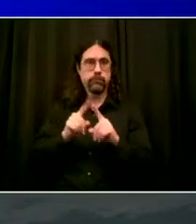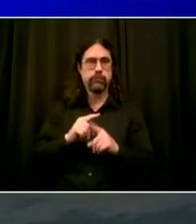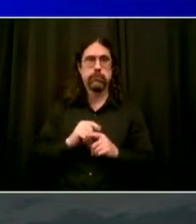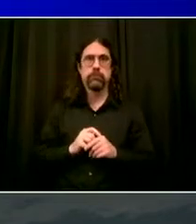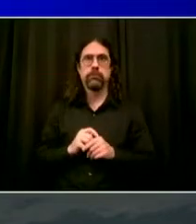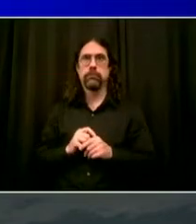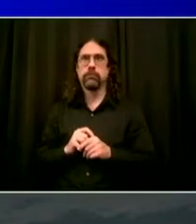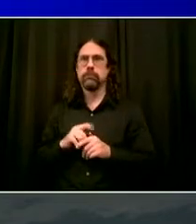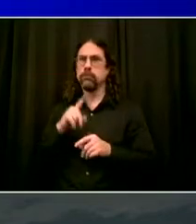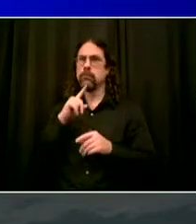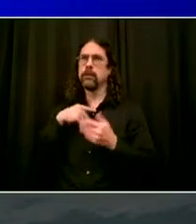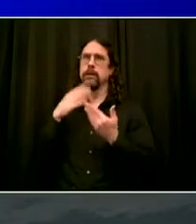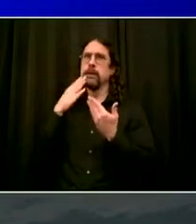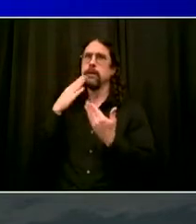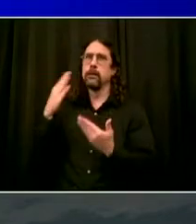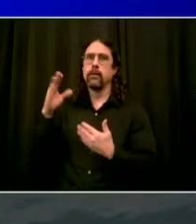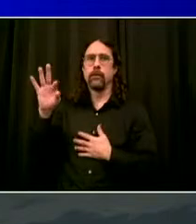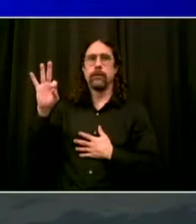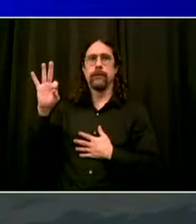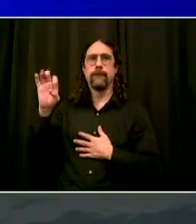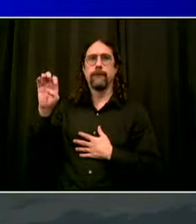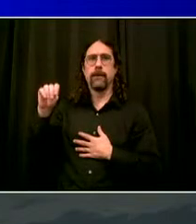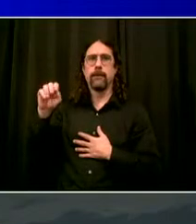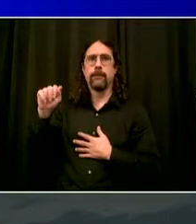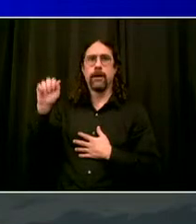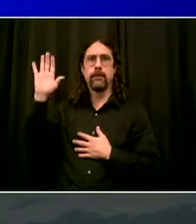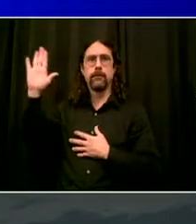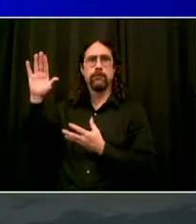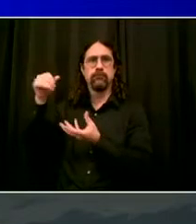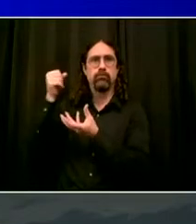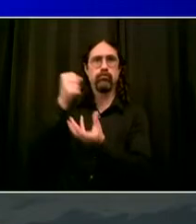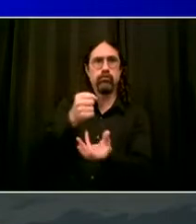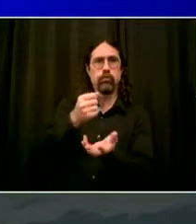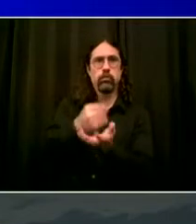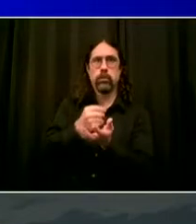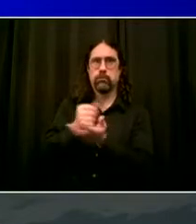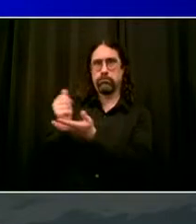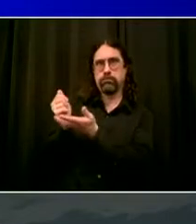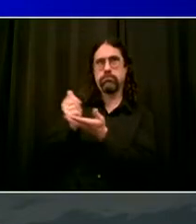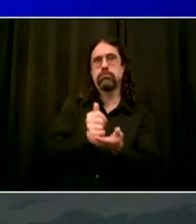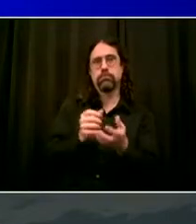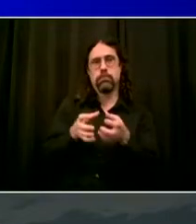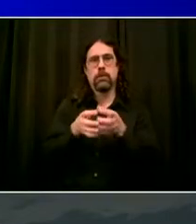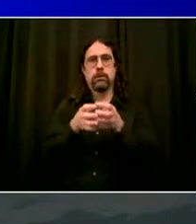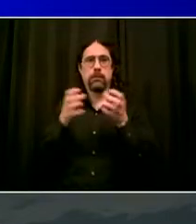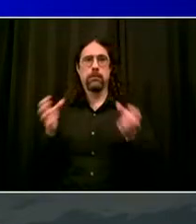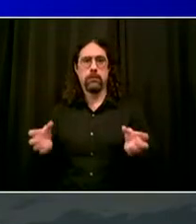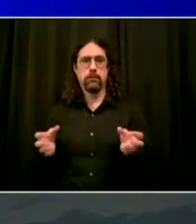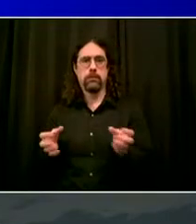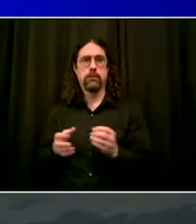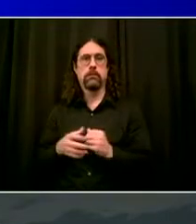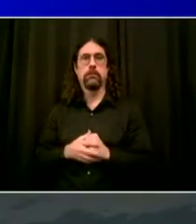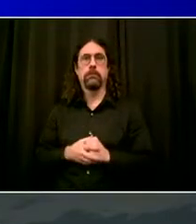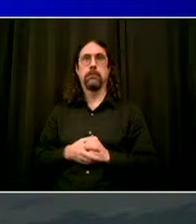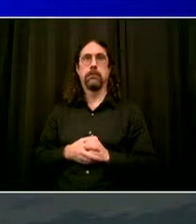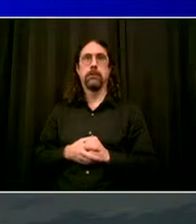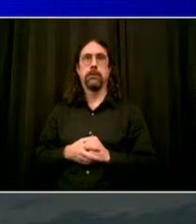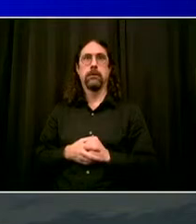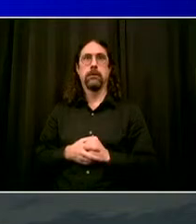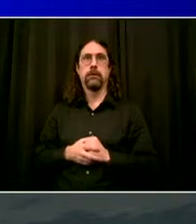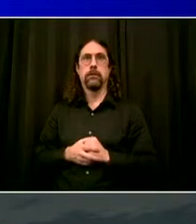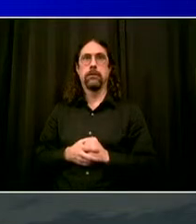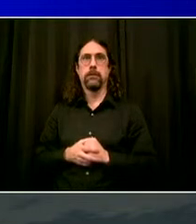deserve or any other city deserves and that still needs to be addressed uh the the FEMA Aid is coming in and is playing a huge